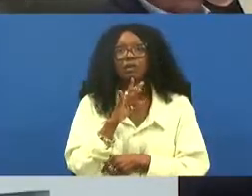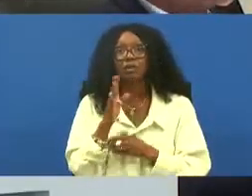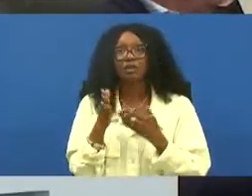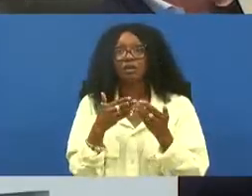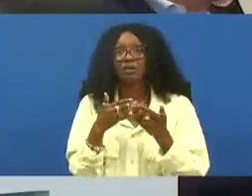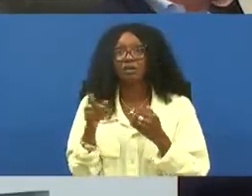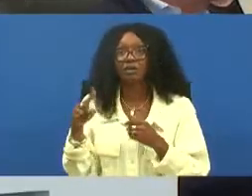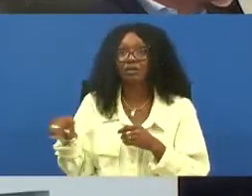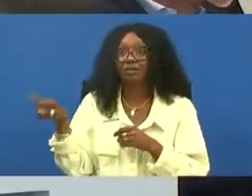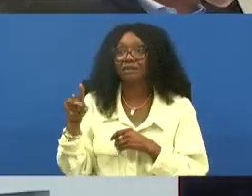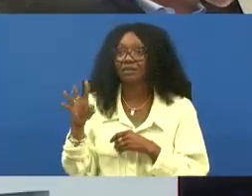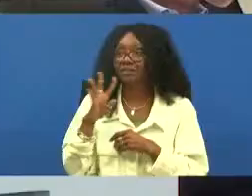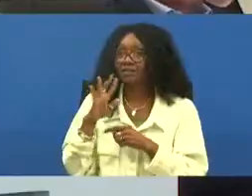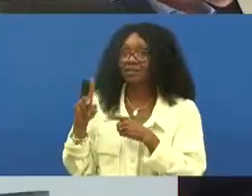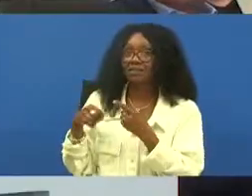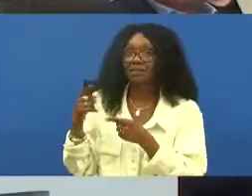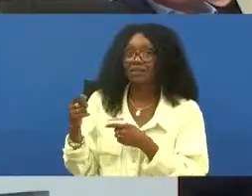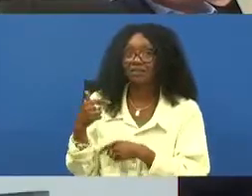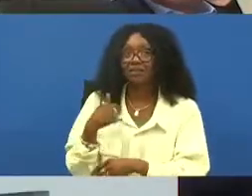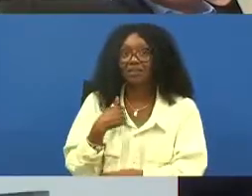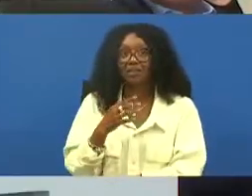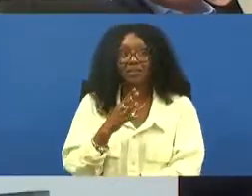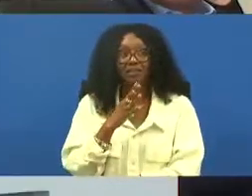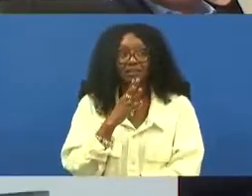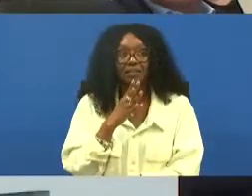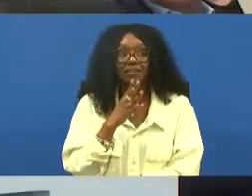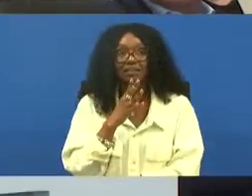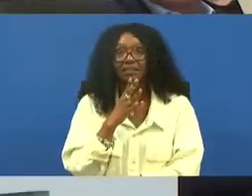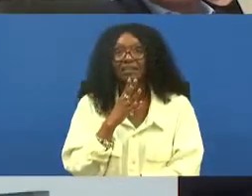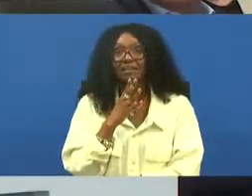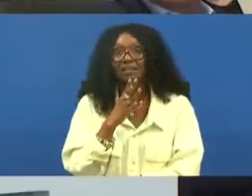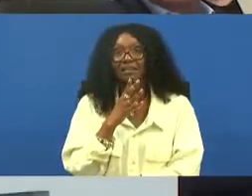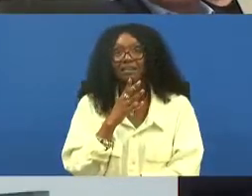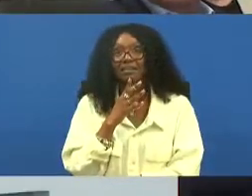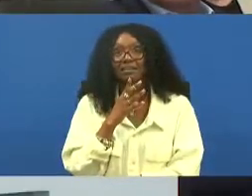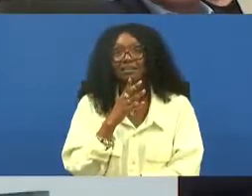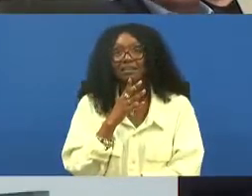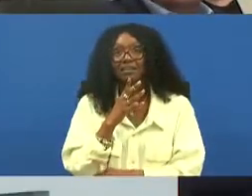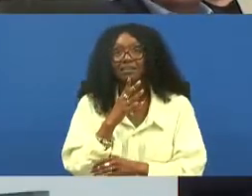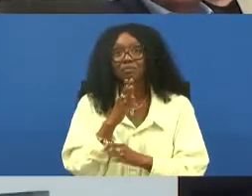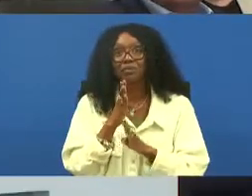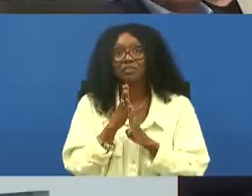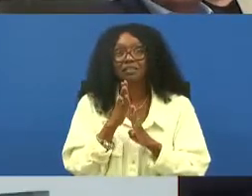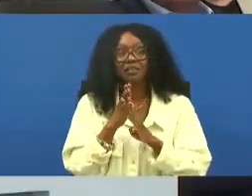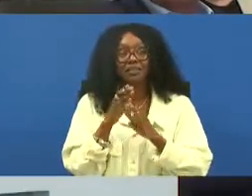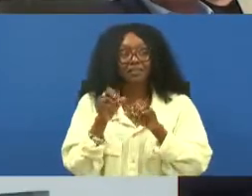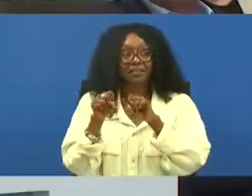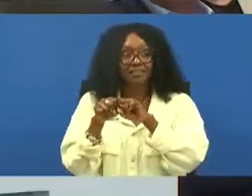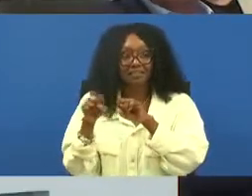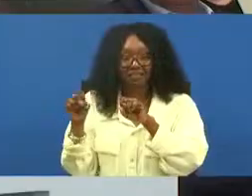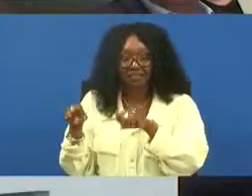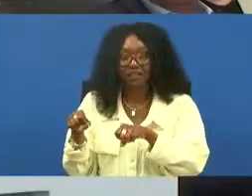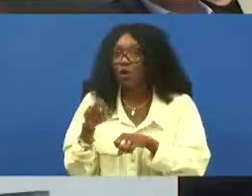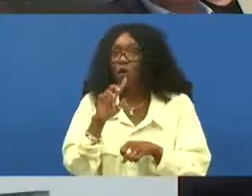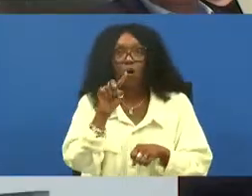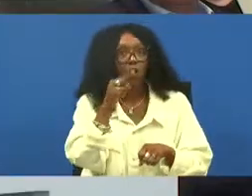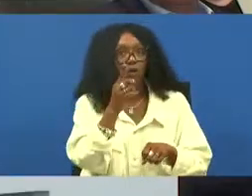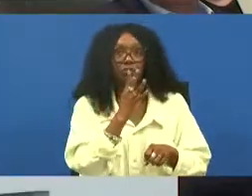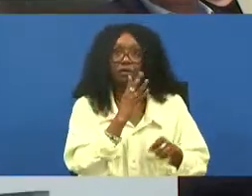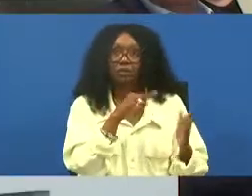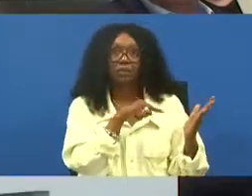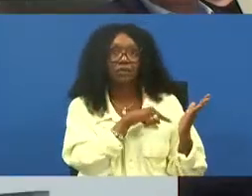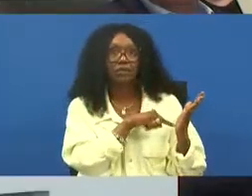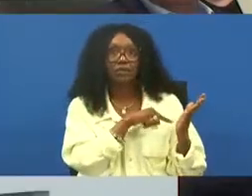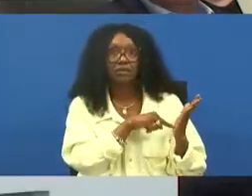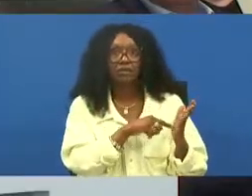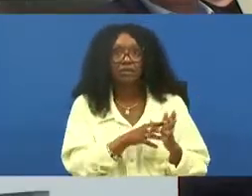late. But I would like to speak on about the bus system. No, we're only speaking on this item. We're on this agenda item. Yes, ma'am. Okay,